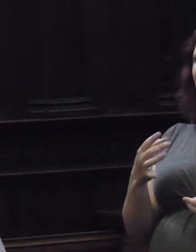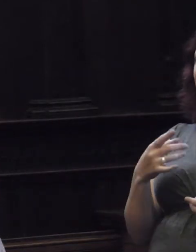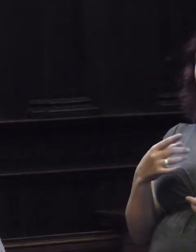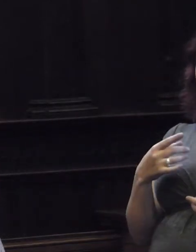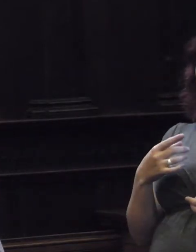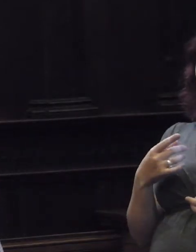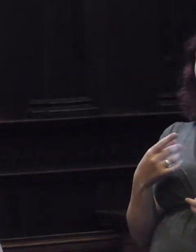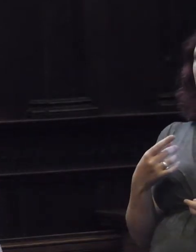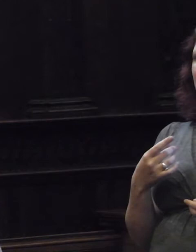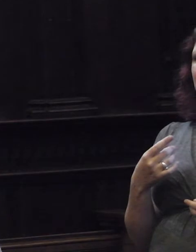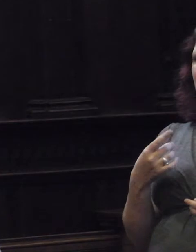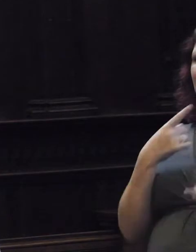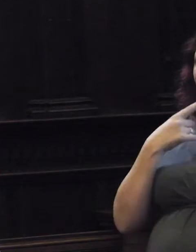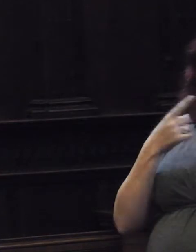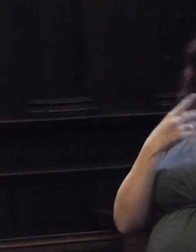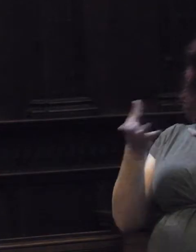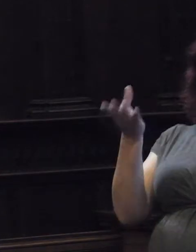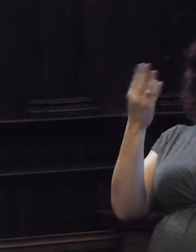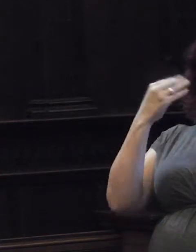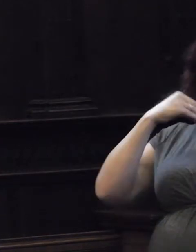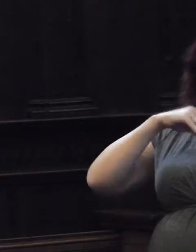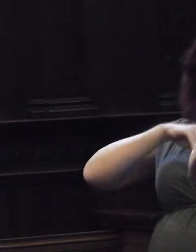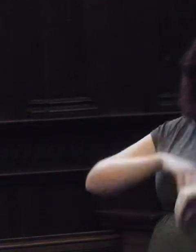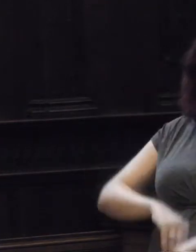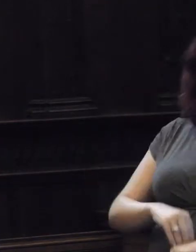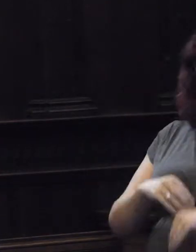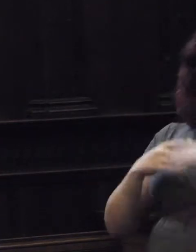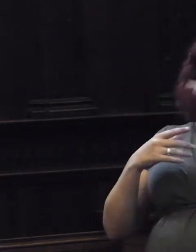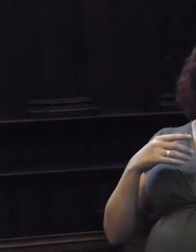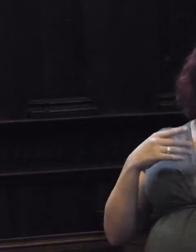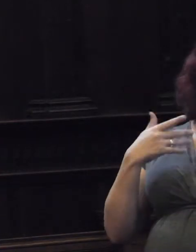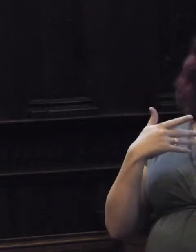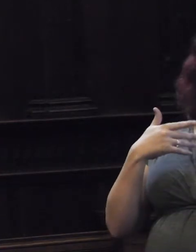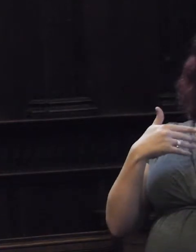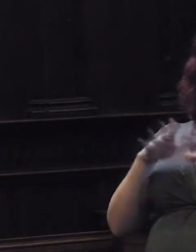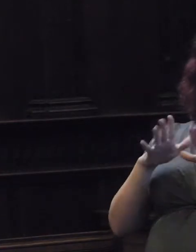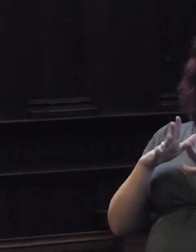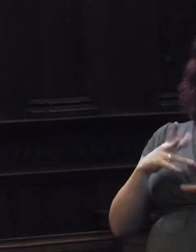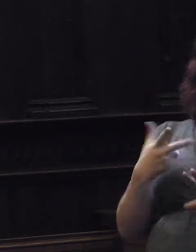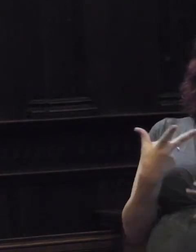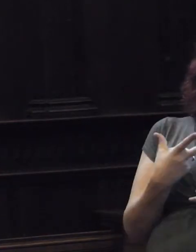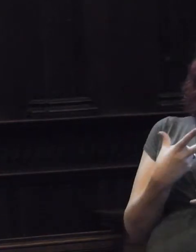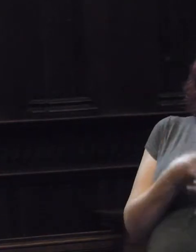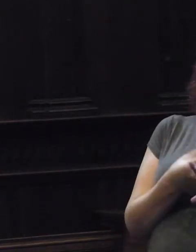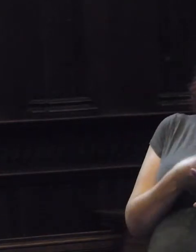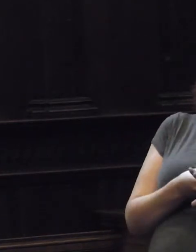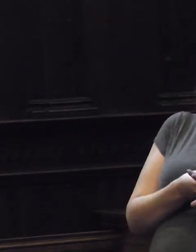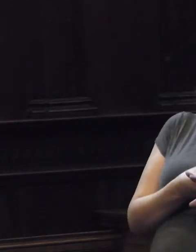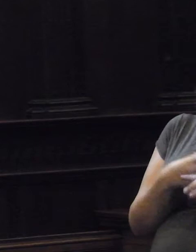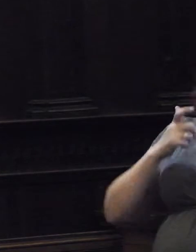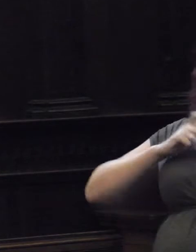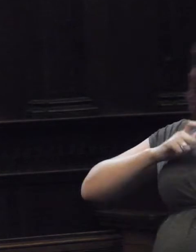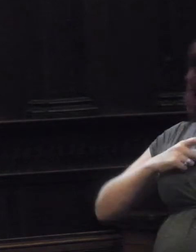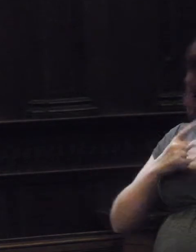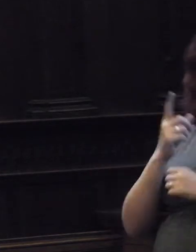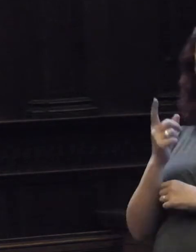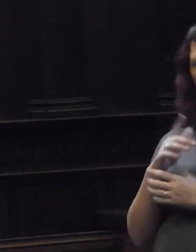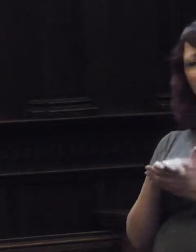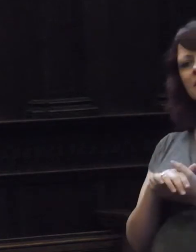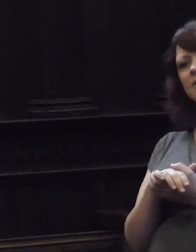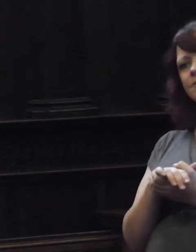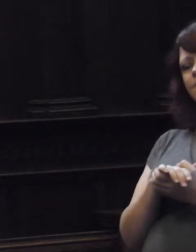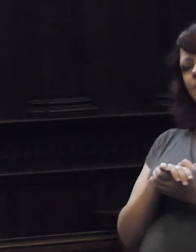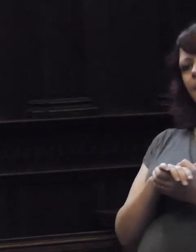gained information that they did not already know from the drug misuse and legal high workshop, and 97% have